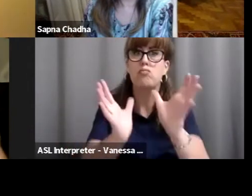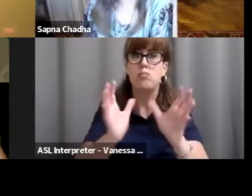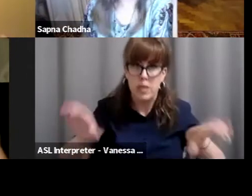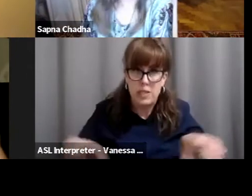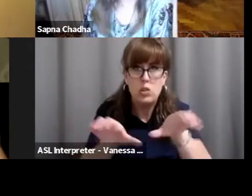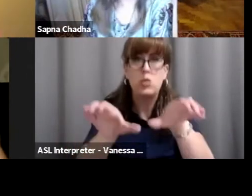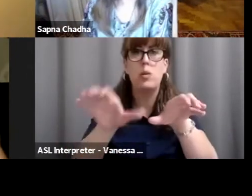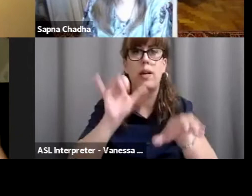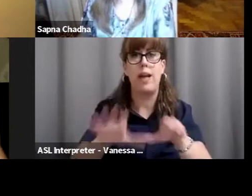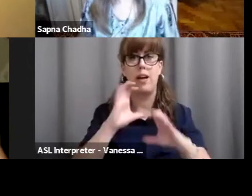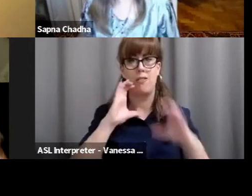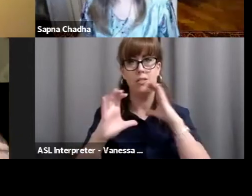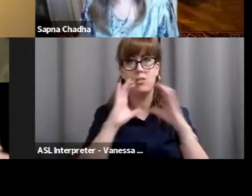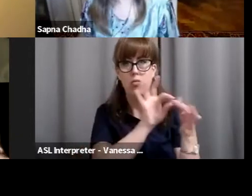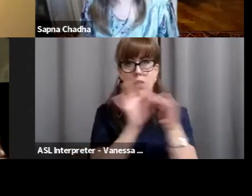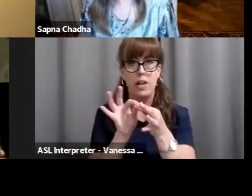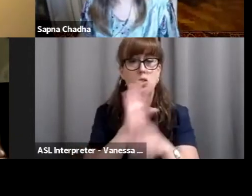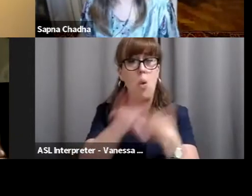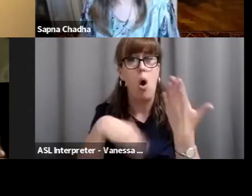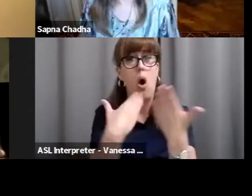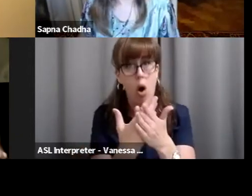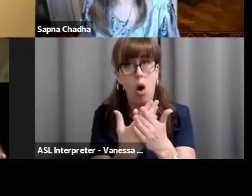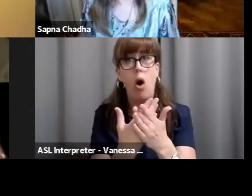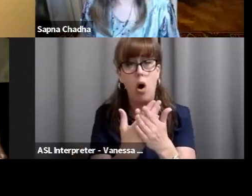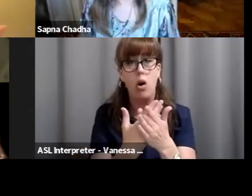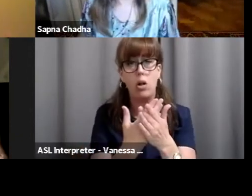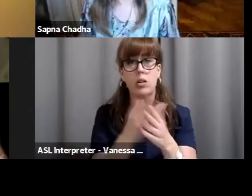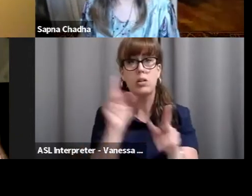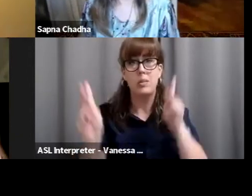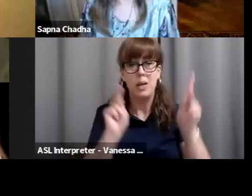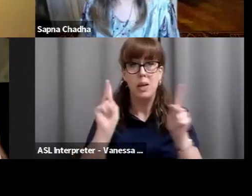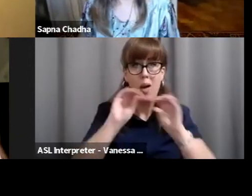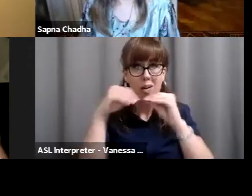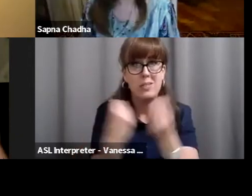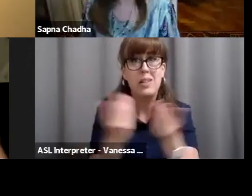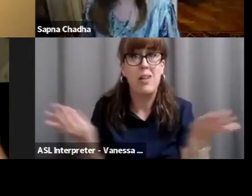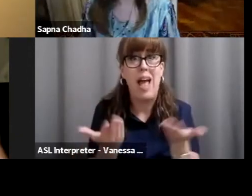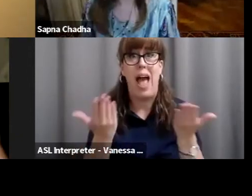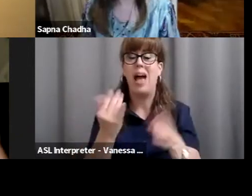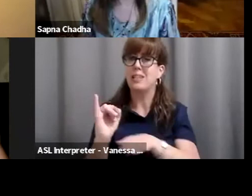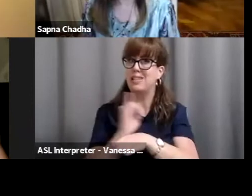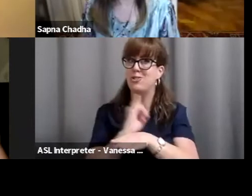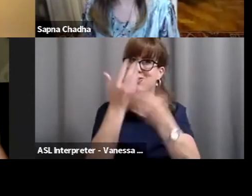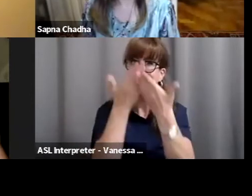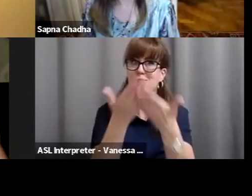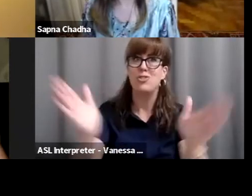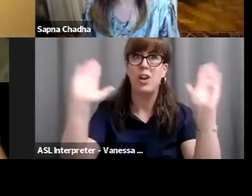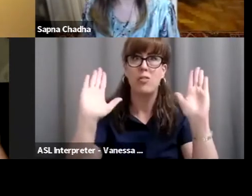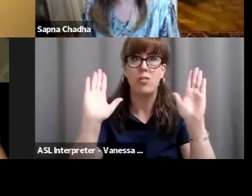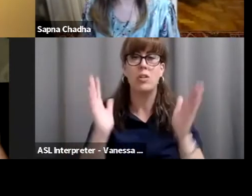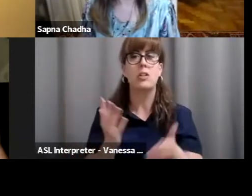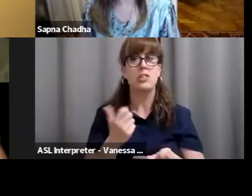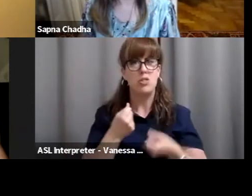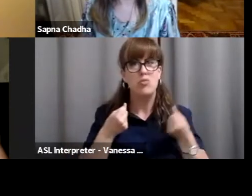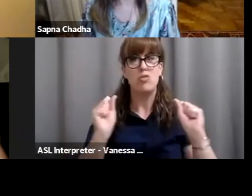forward amongst all the stalwarts which are in this panel today, and the industry at large, to make that difference in our